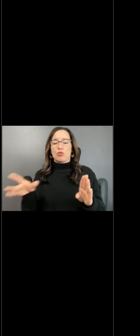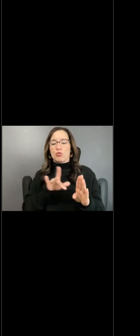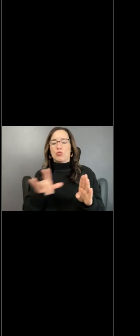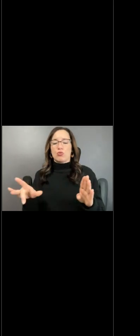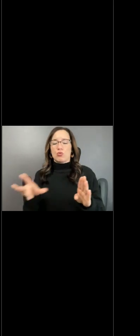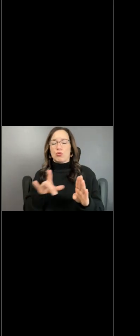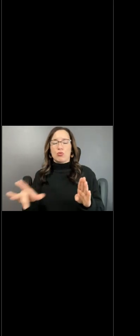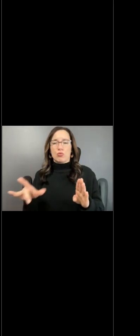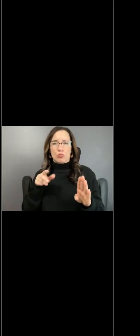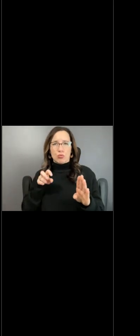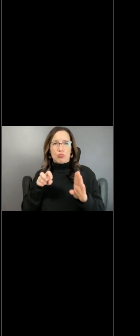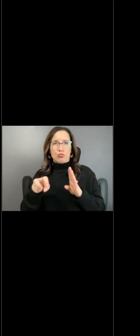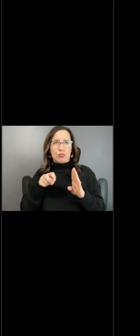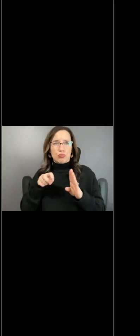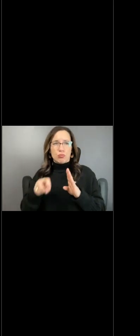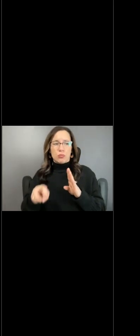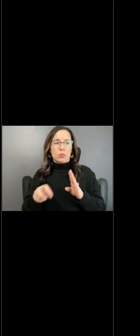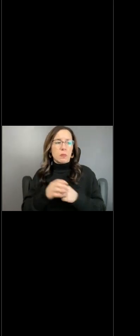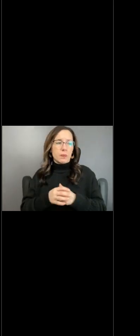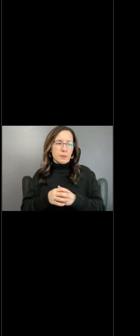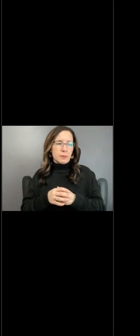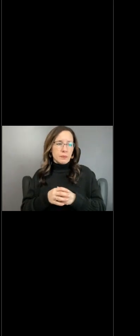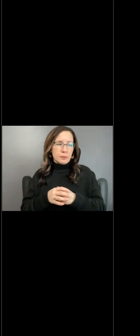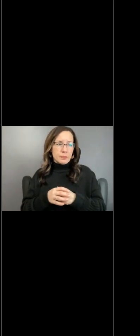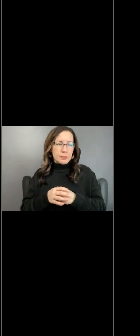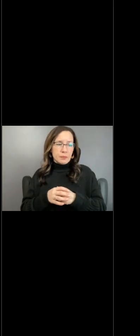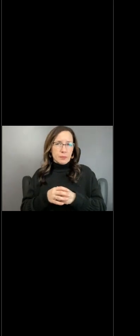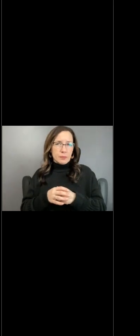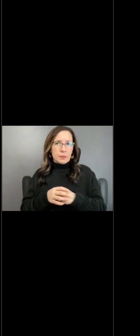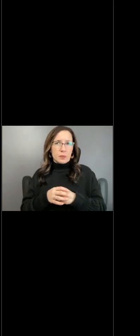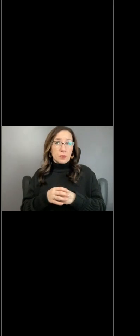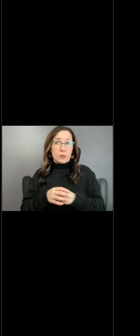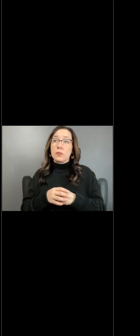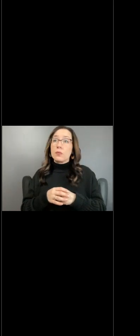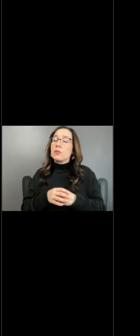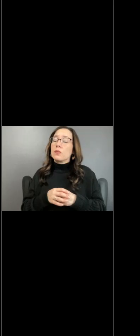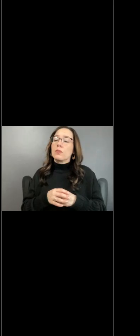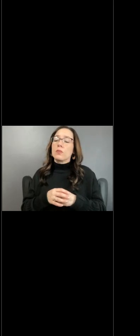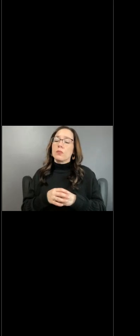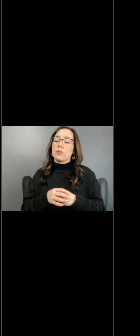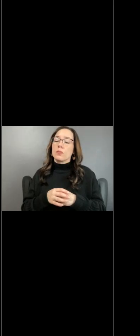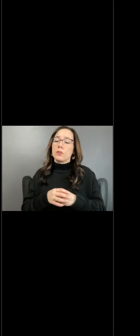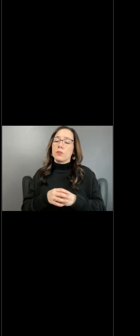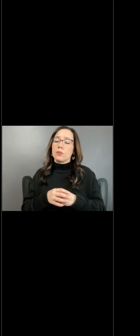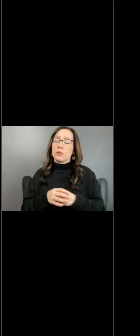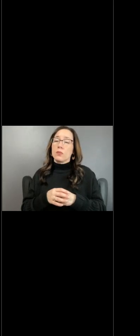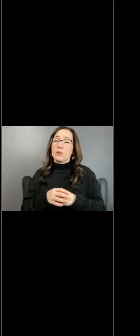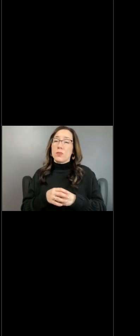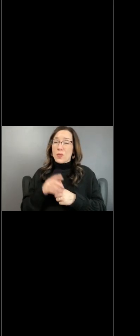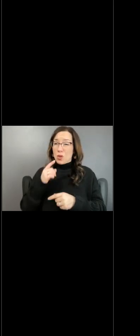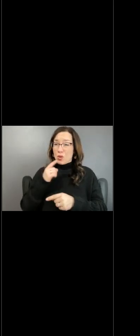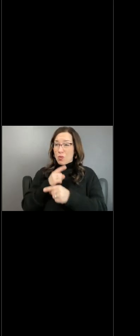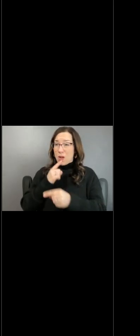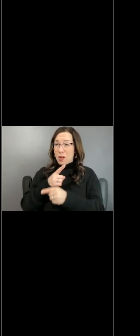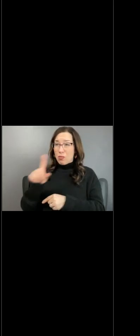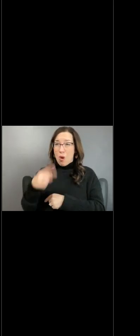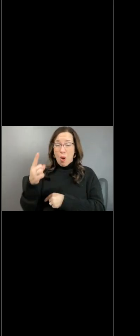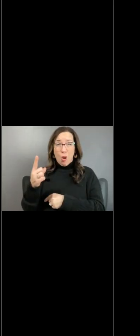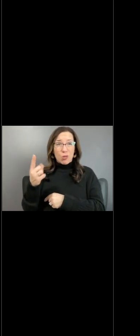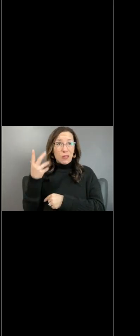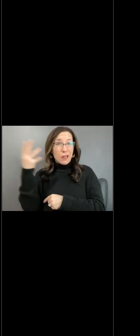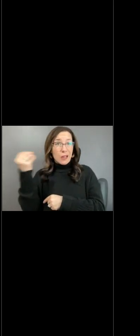The next question, is it correct that only the